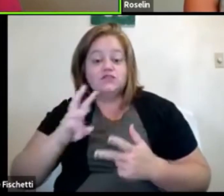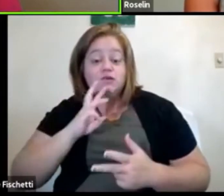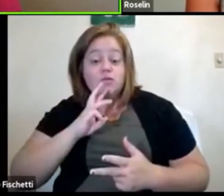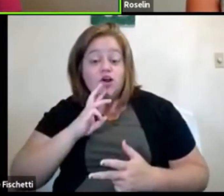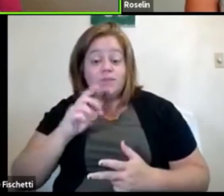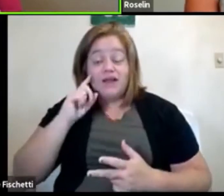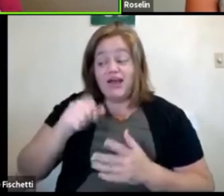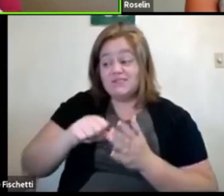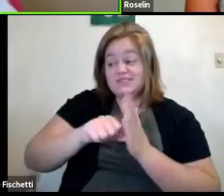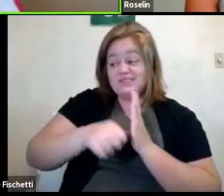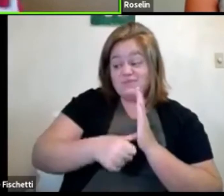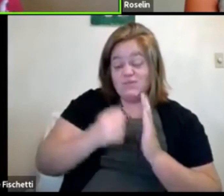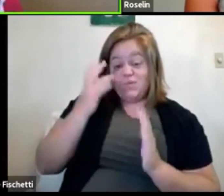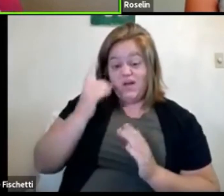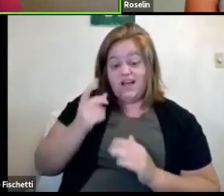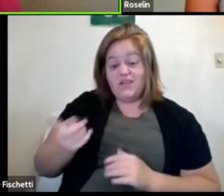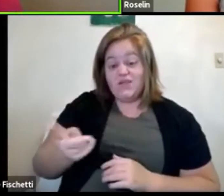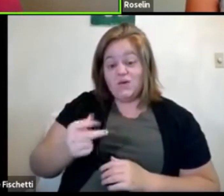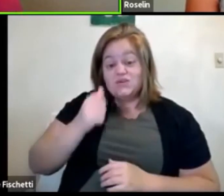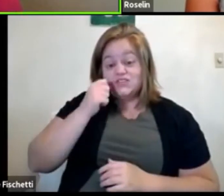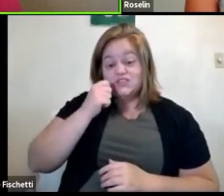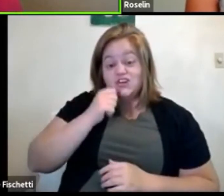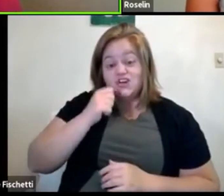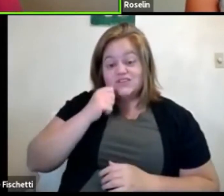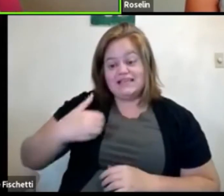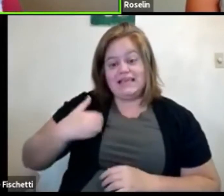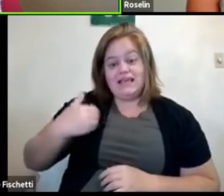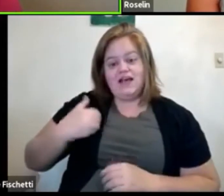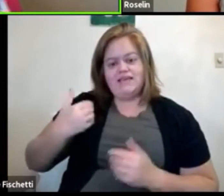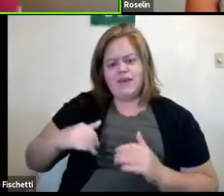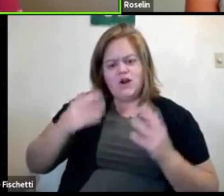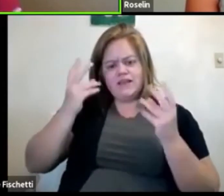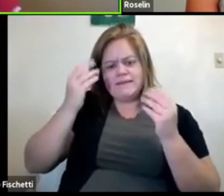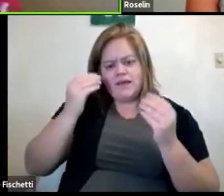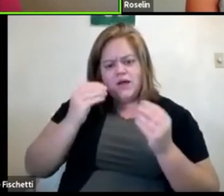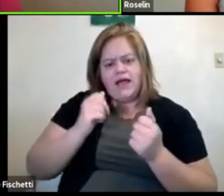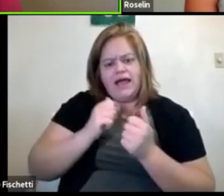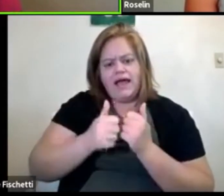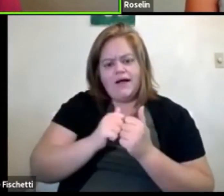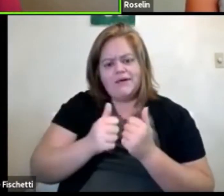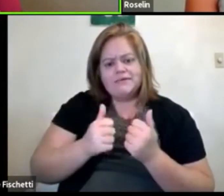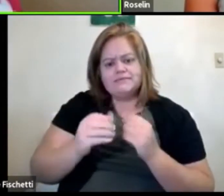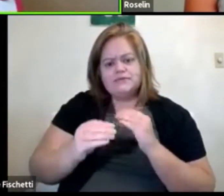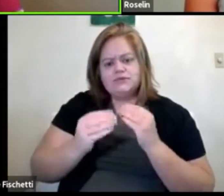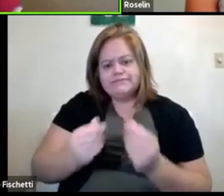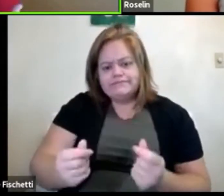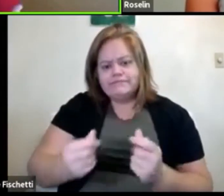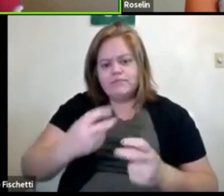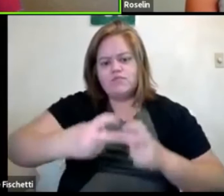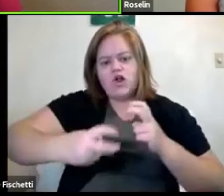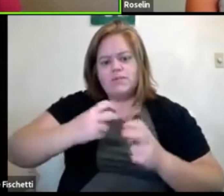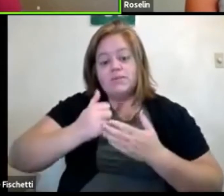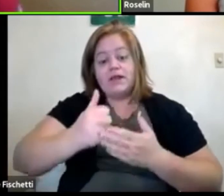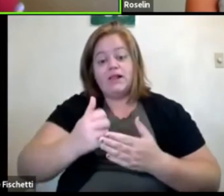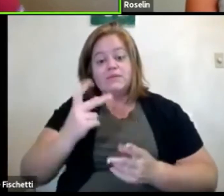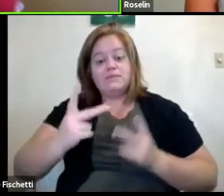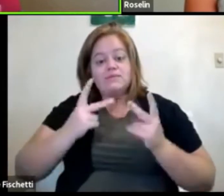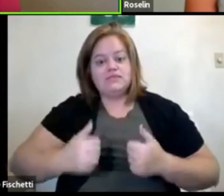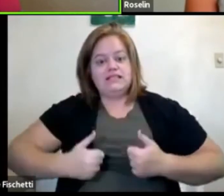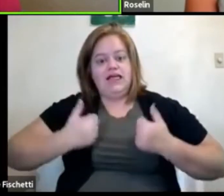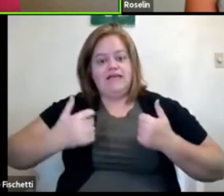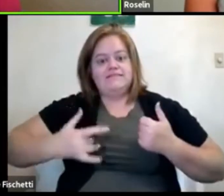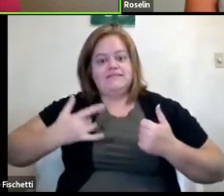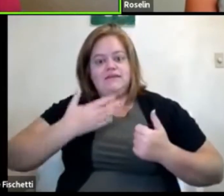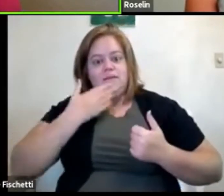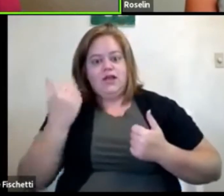was that even at that young age, they were already thinking about how they can problem solve to make people's lives better eventually. And I